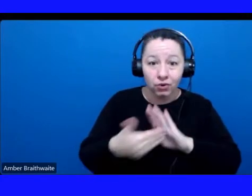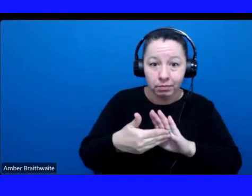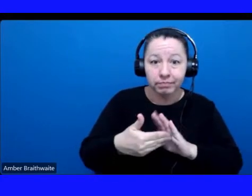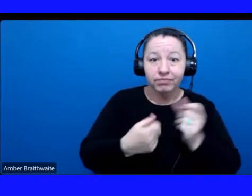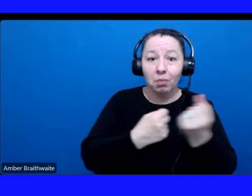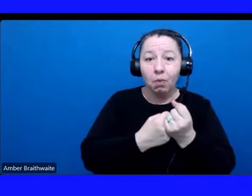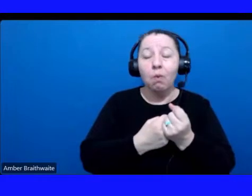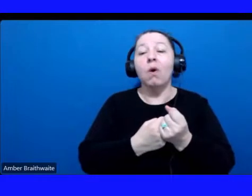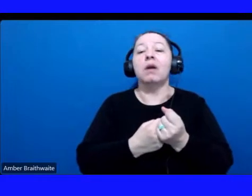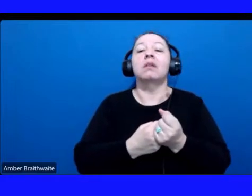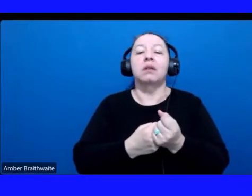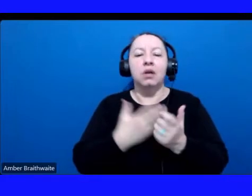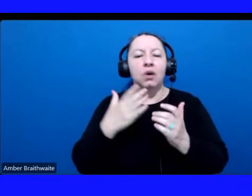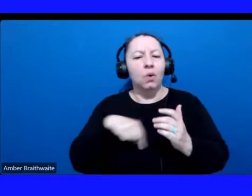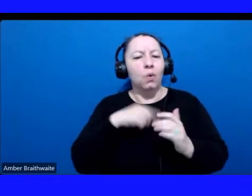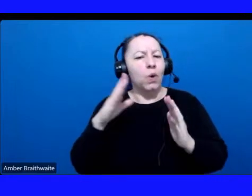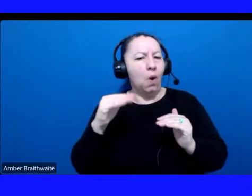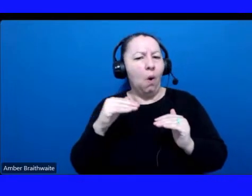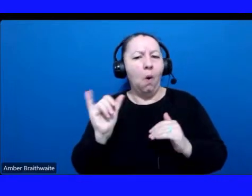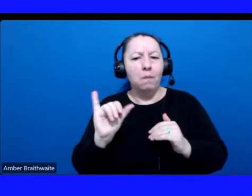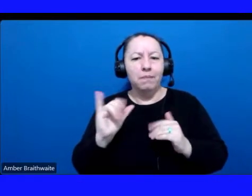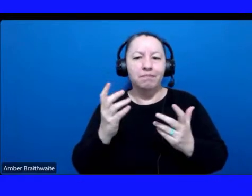Thanks, Sally. Any other questions at all?